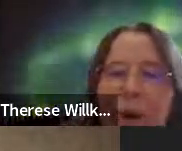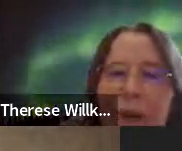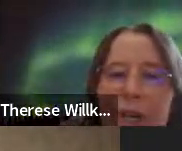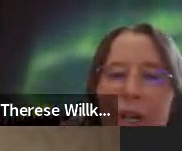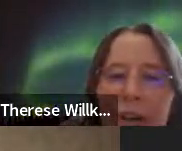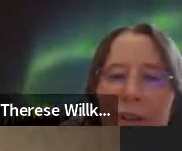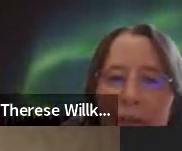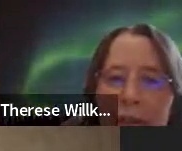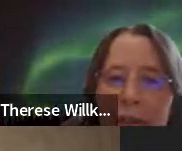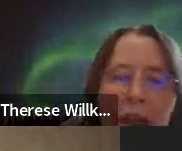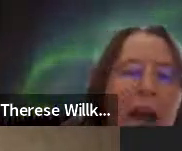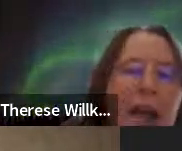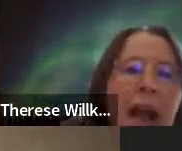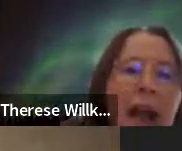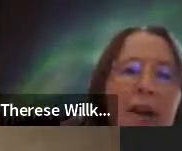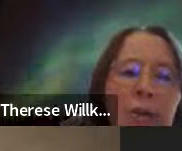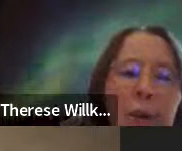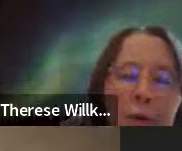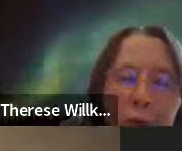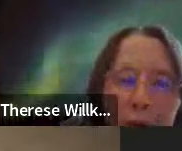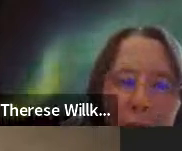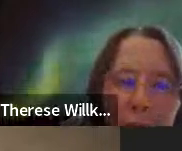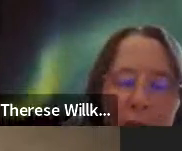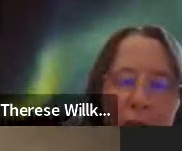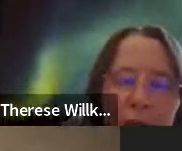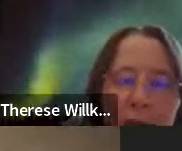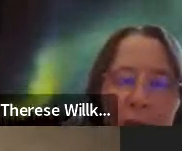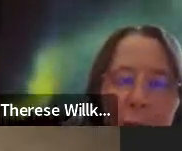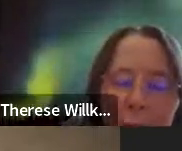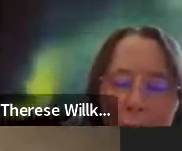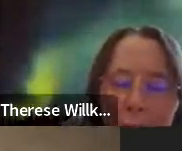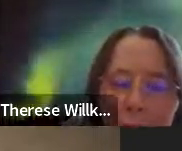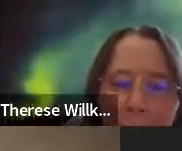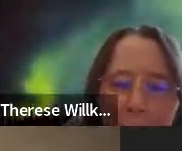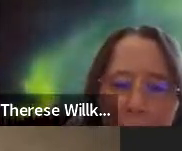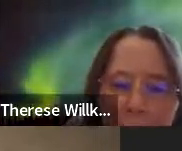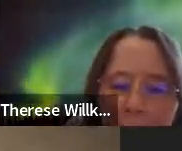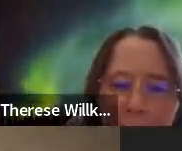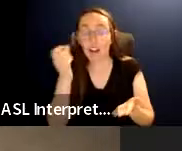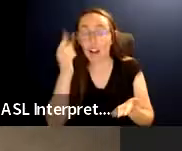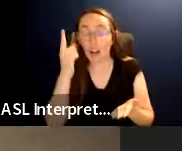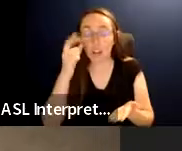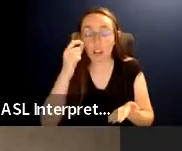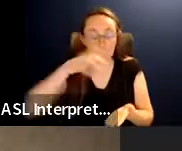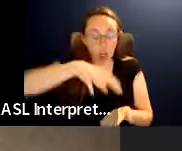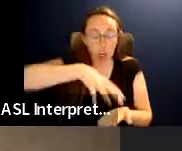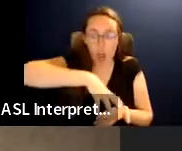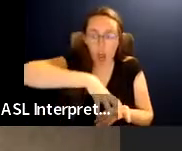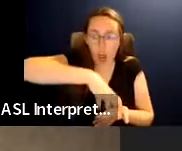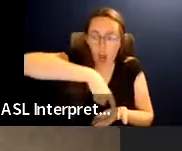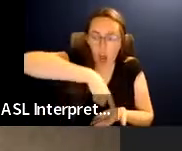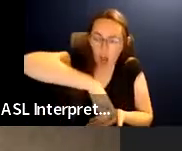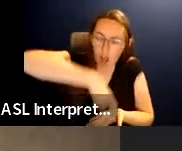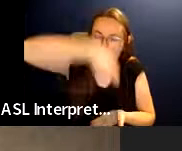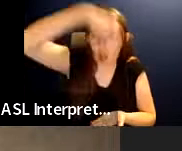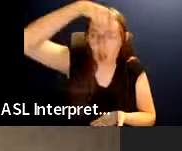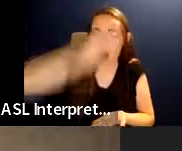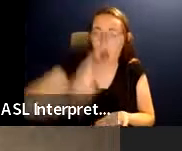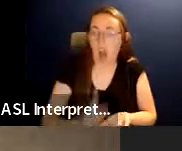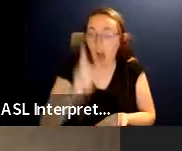you need to watch carefully on how do you remove it, because you never pull upward. You never pull up on it to remove